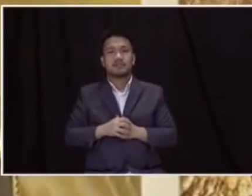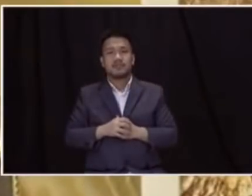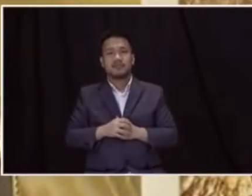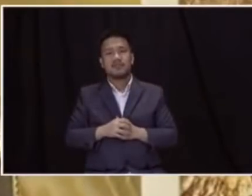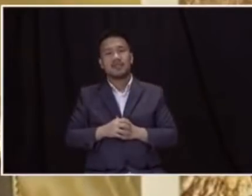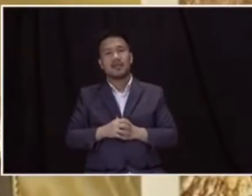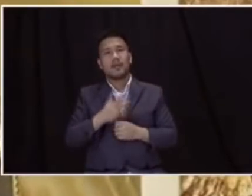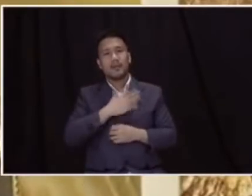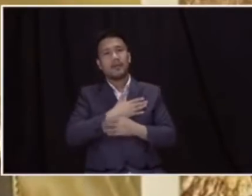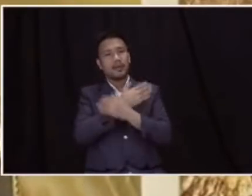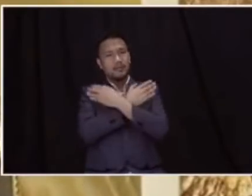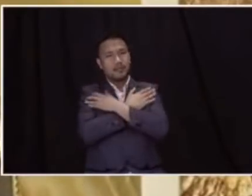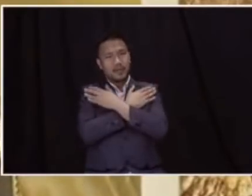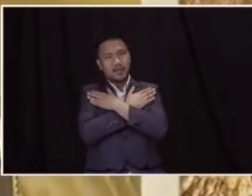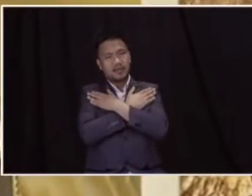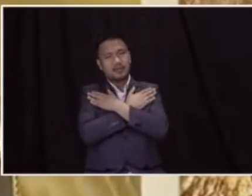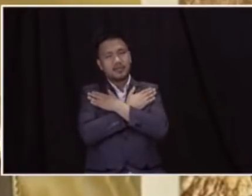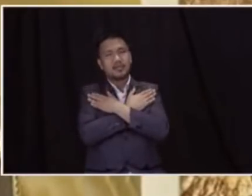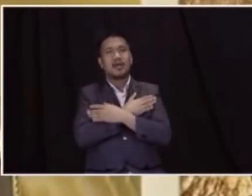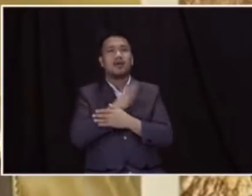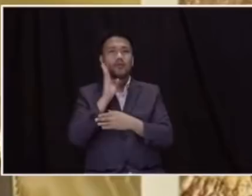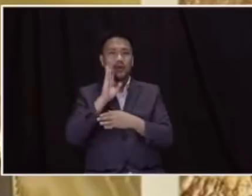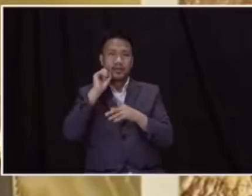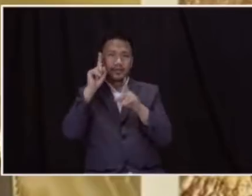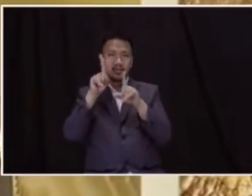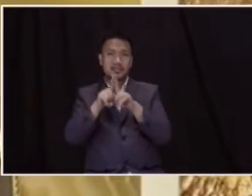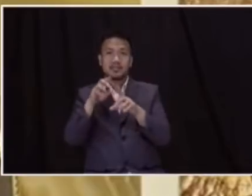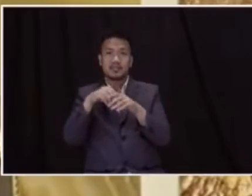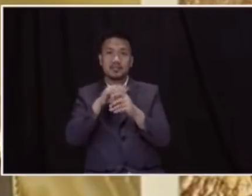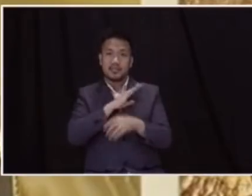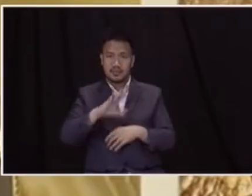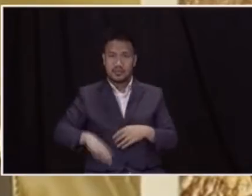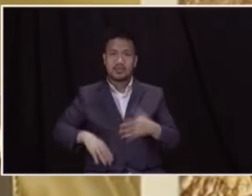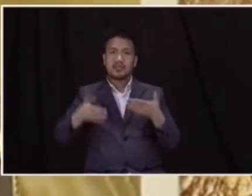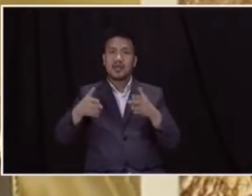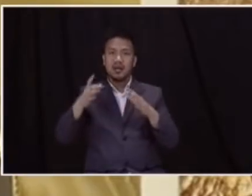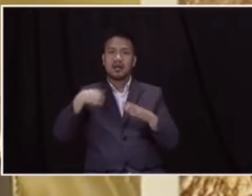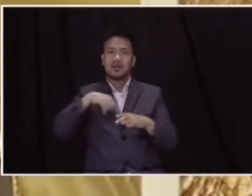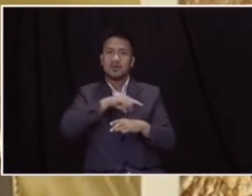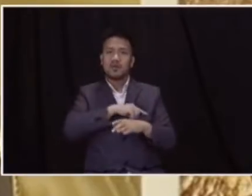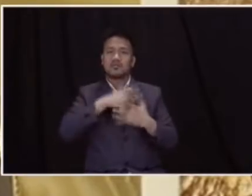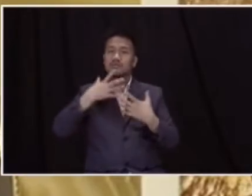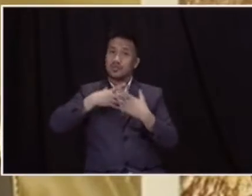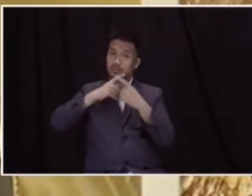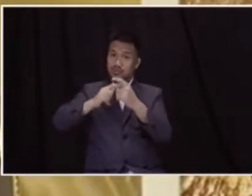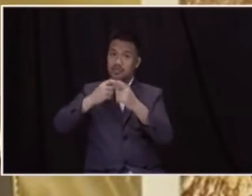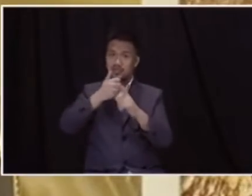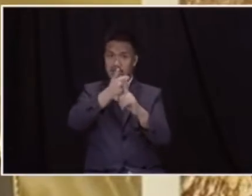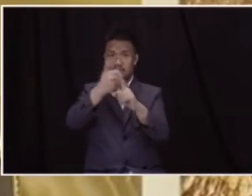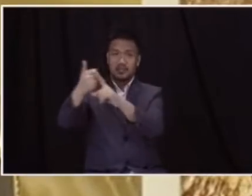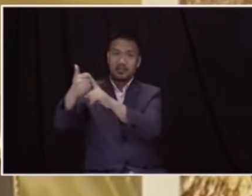My beloved brothers and sisters in Christ, let us entrust ourselves to our Blessed